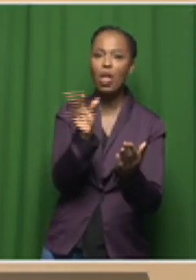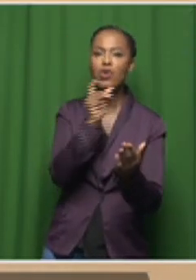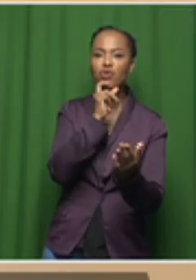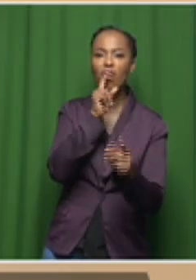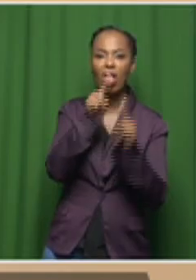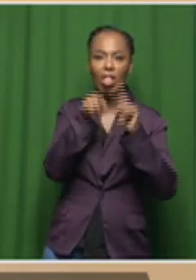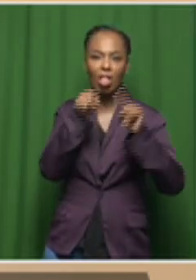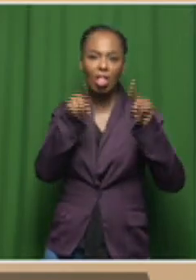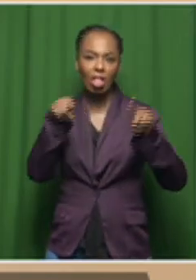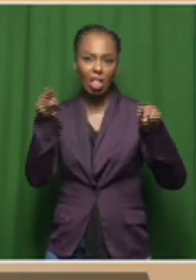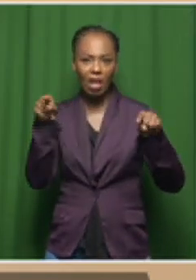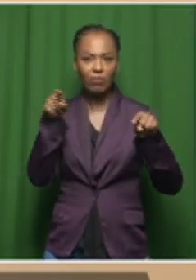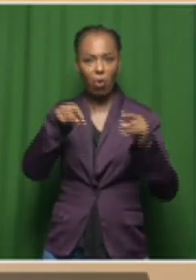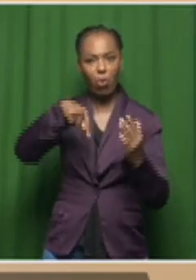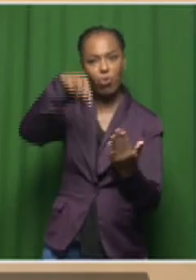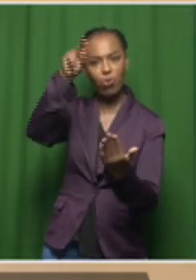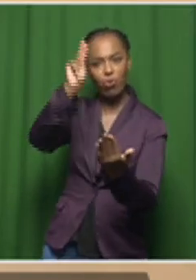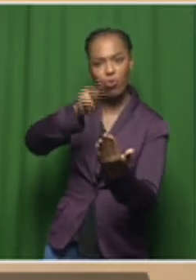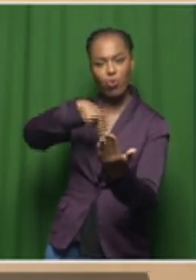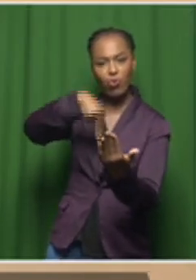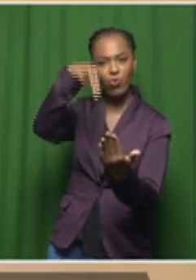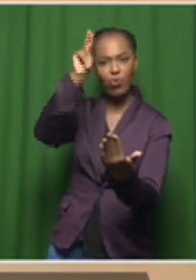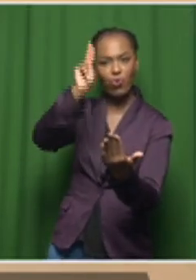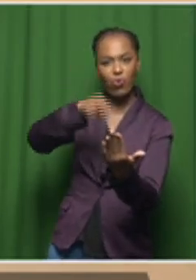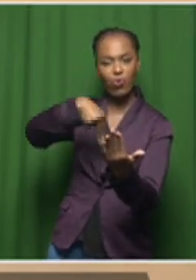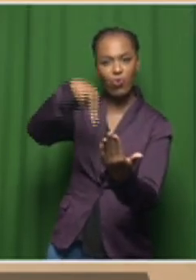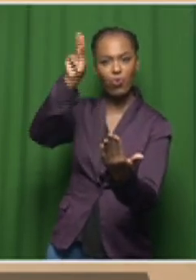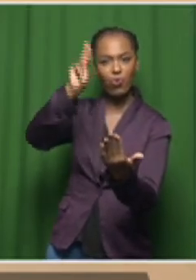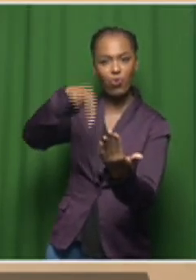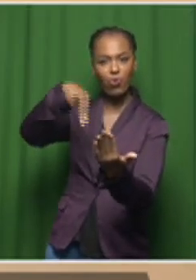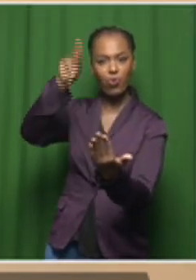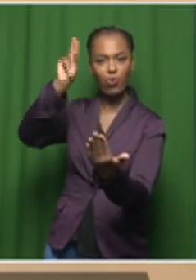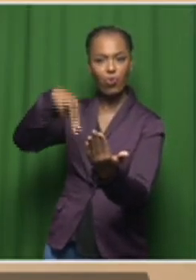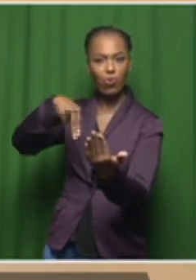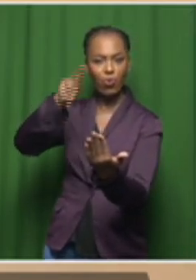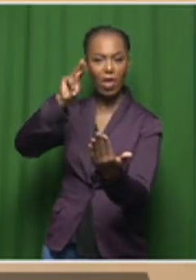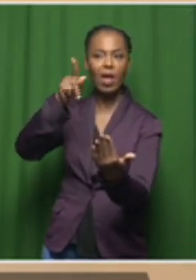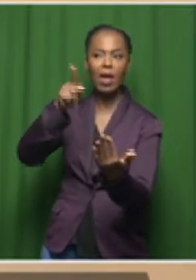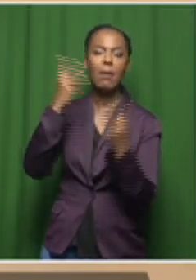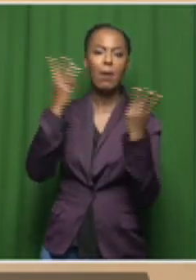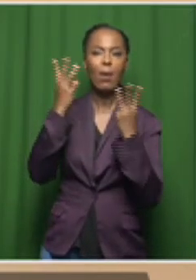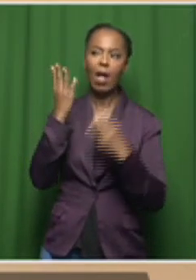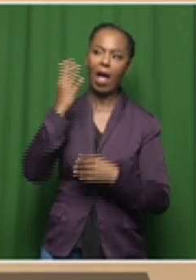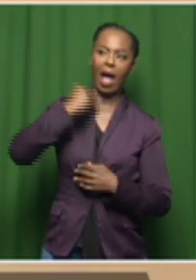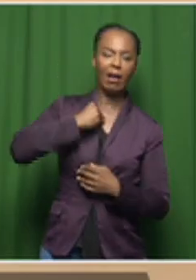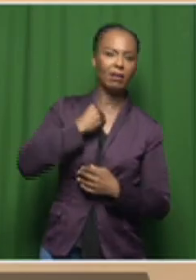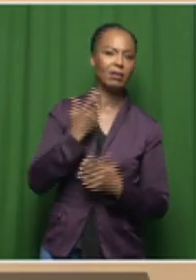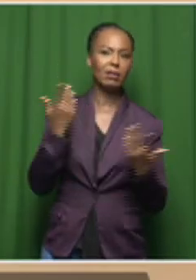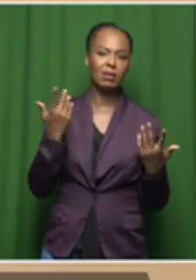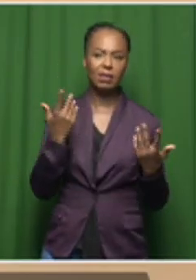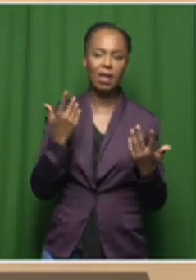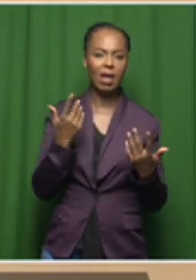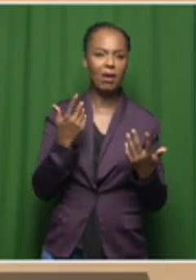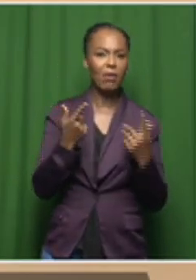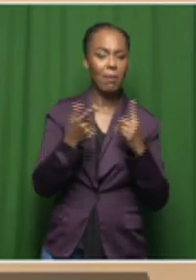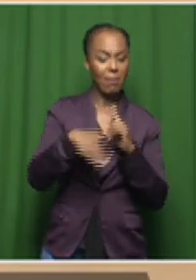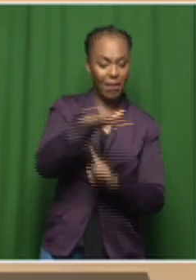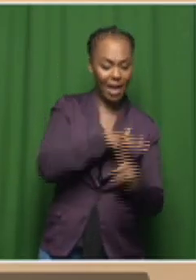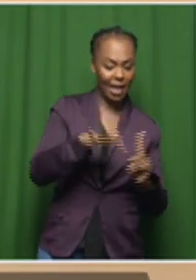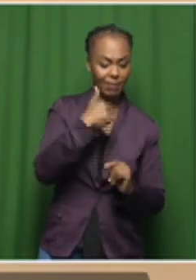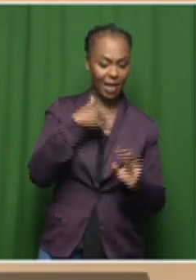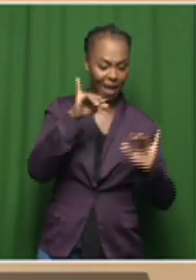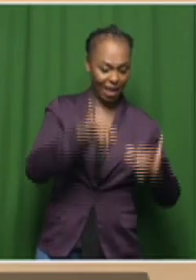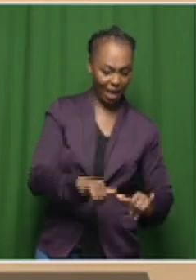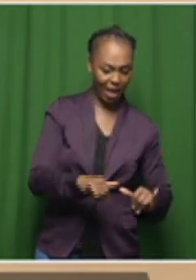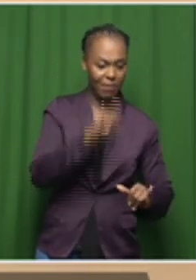And people say, are you inspired by the place where you live? Well, I probably am, but I don't know. I don't realize it